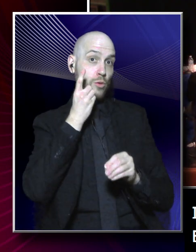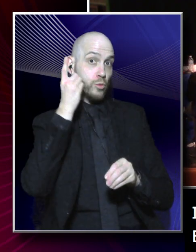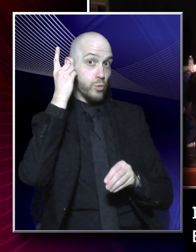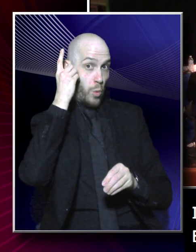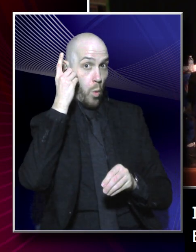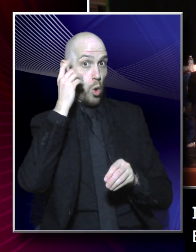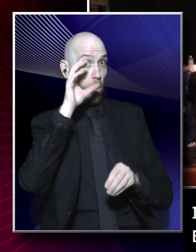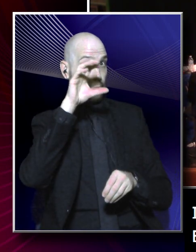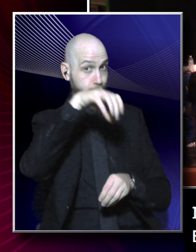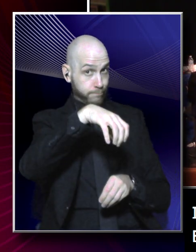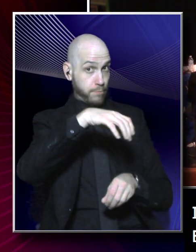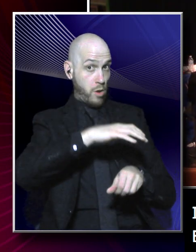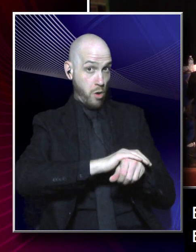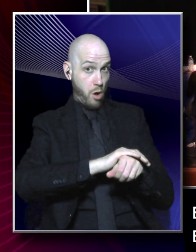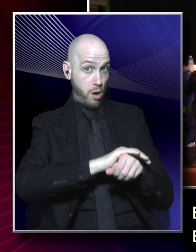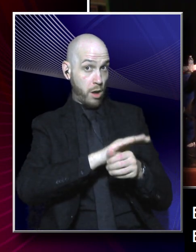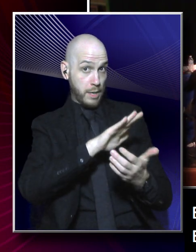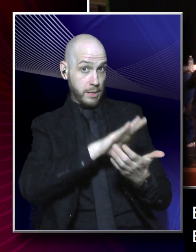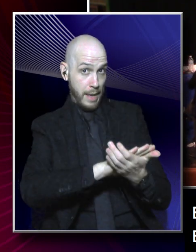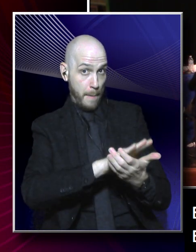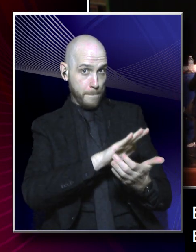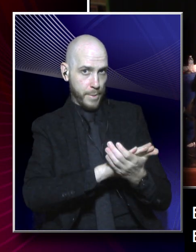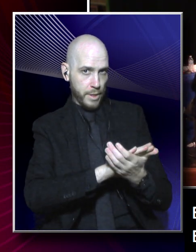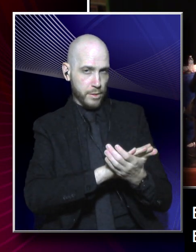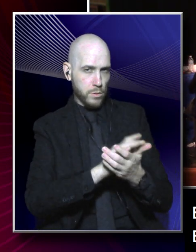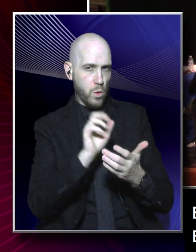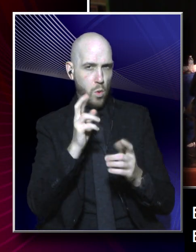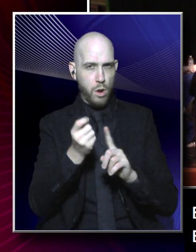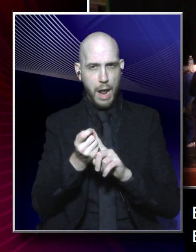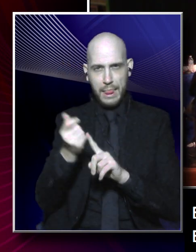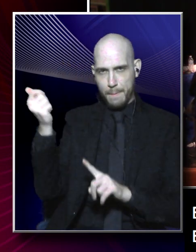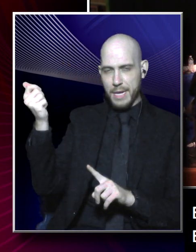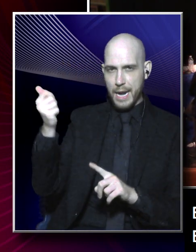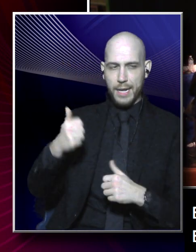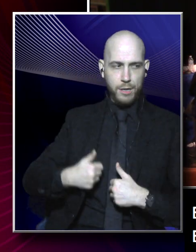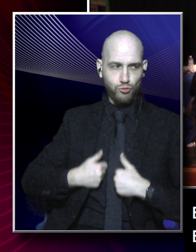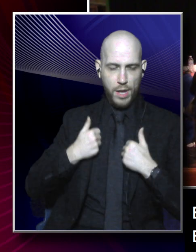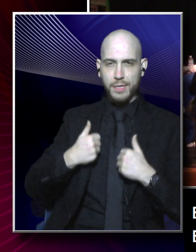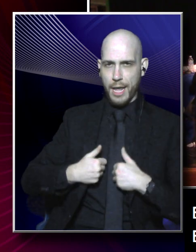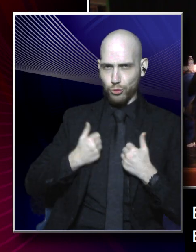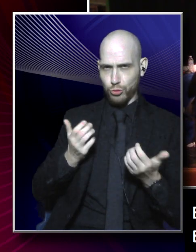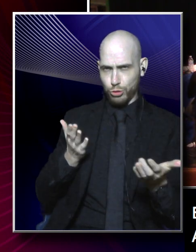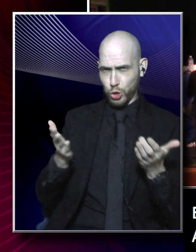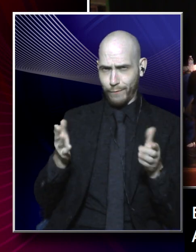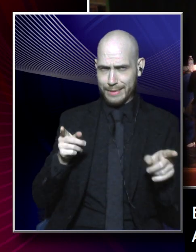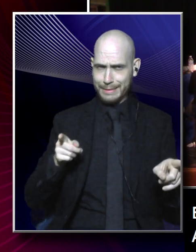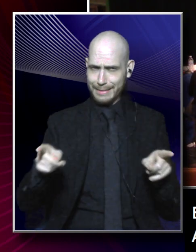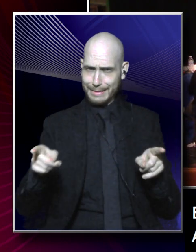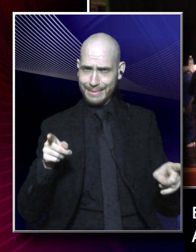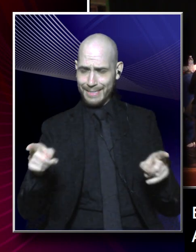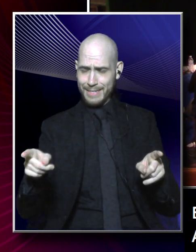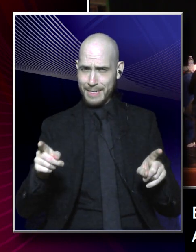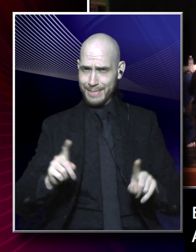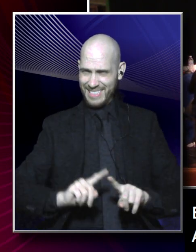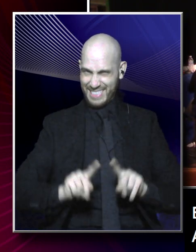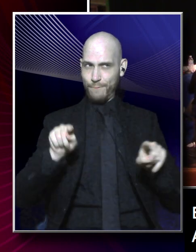eliminating residential services. So that, I think, is a term of confusion in terms of what different people mean. So I think it's important that we talk about